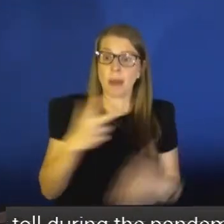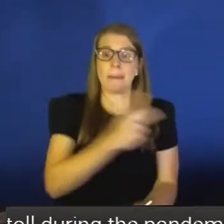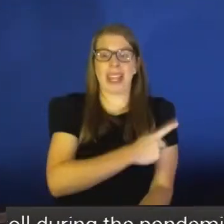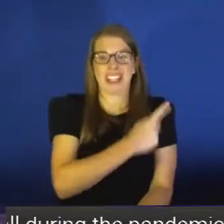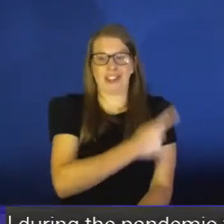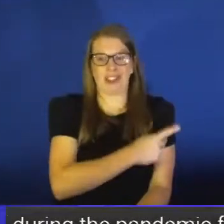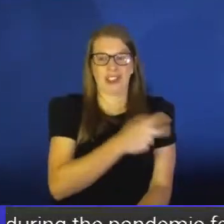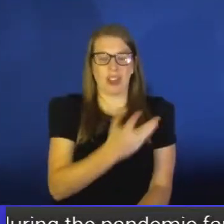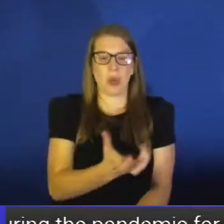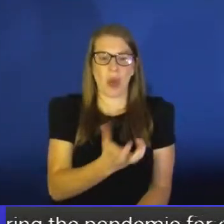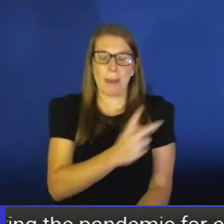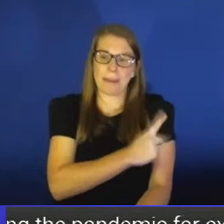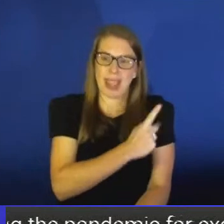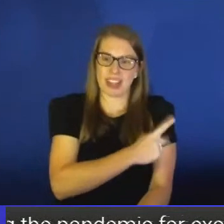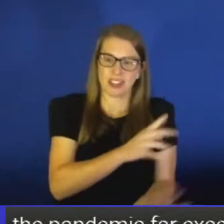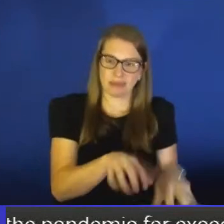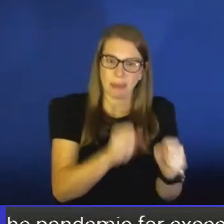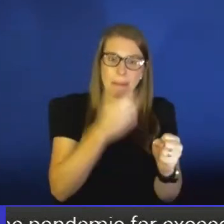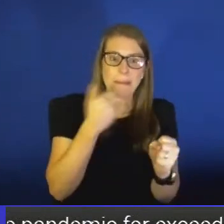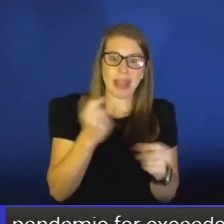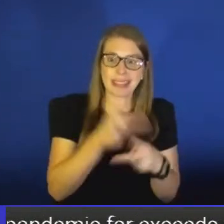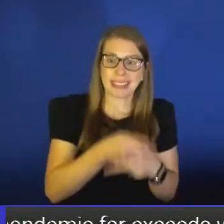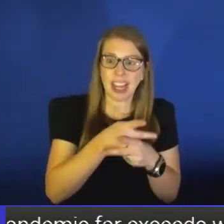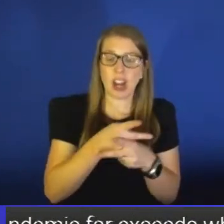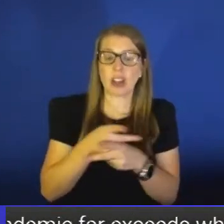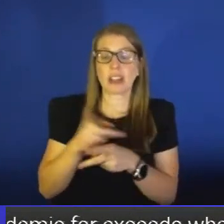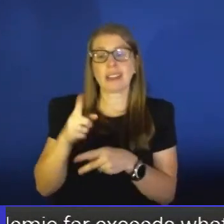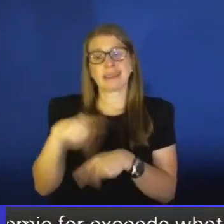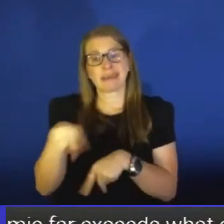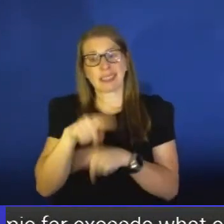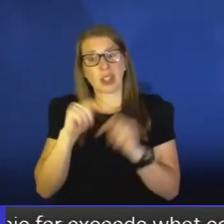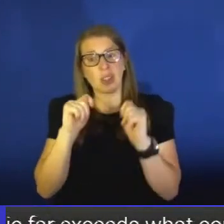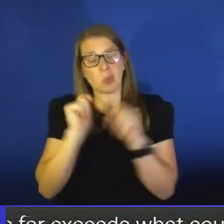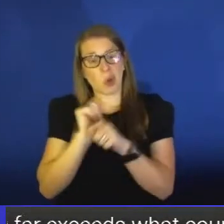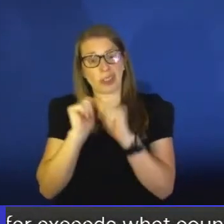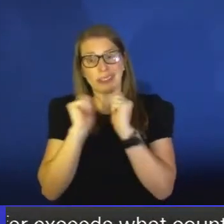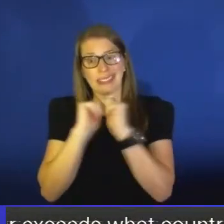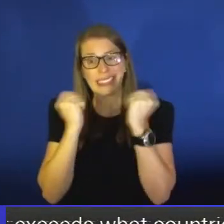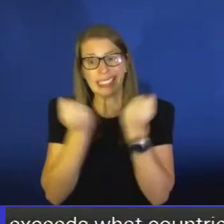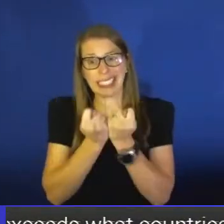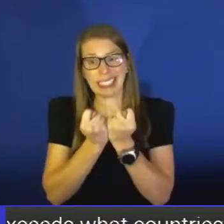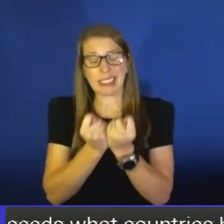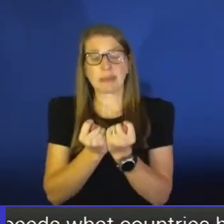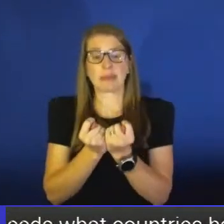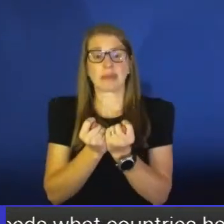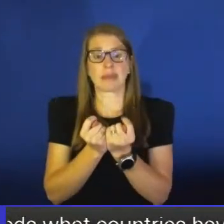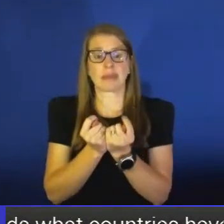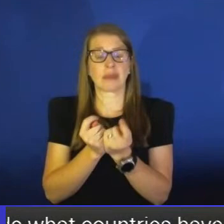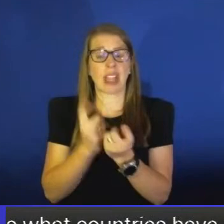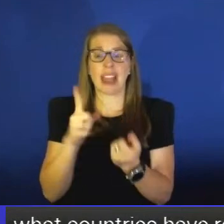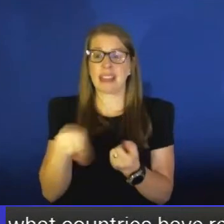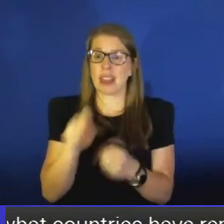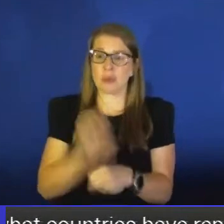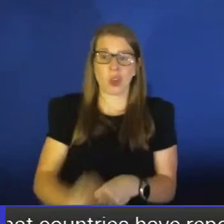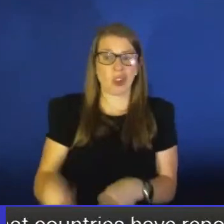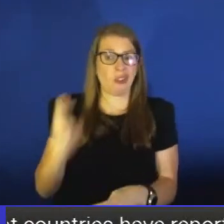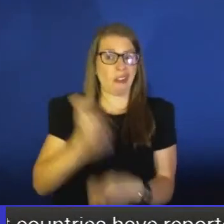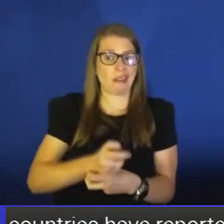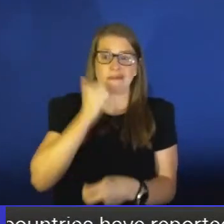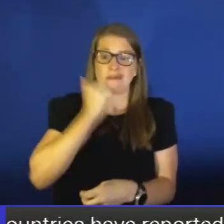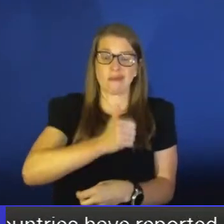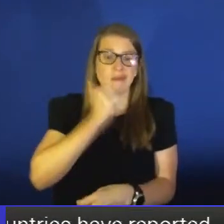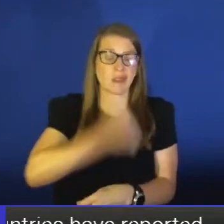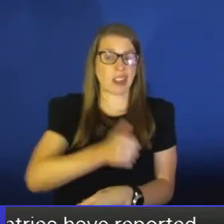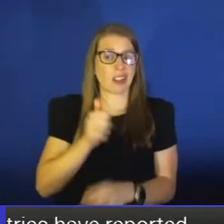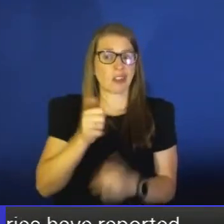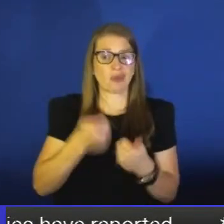to get the very best care. They work as a team and they truly just bring their A game every single day. And those are the things that